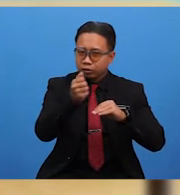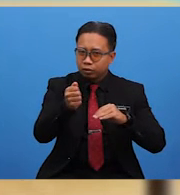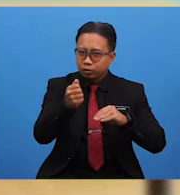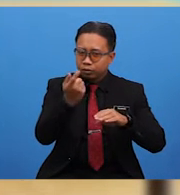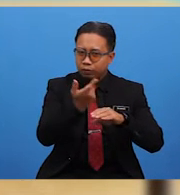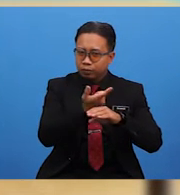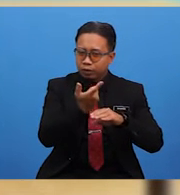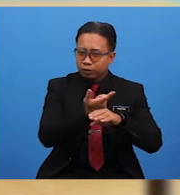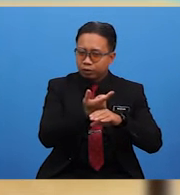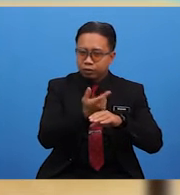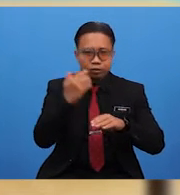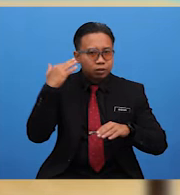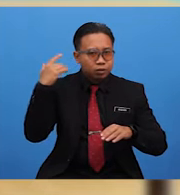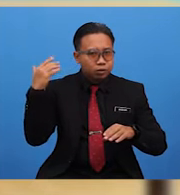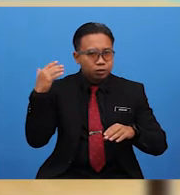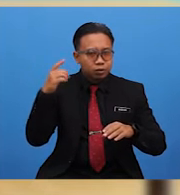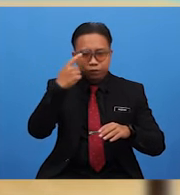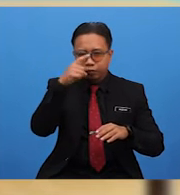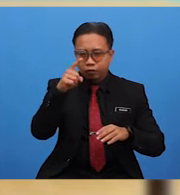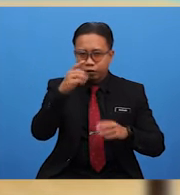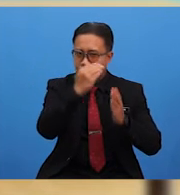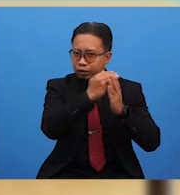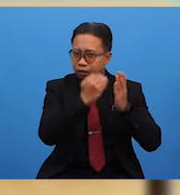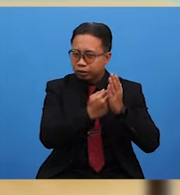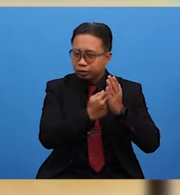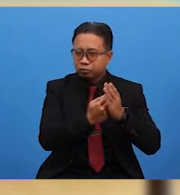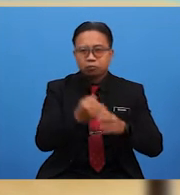practice listening for details and main ideas.